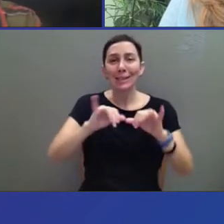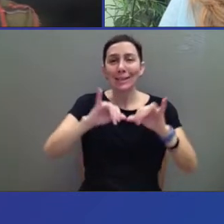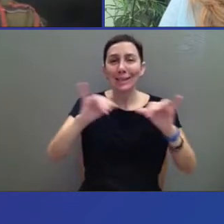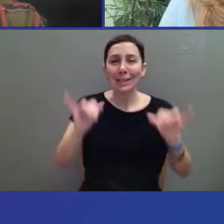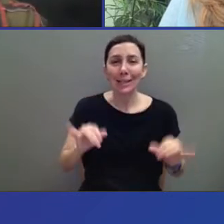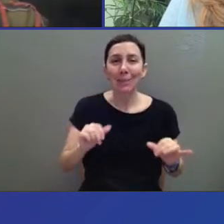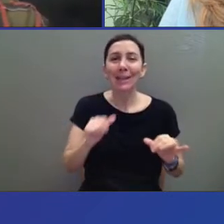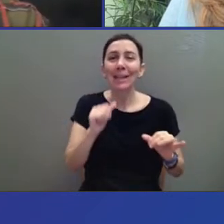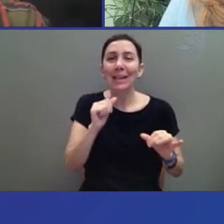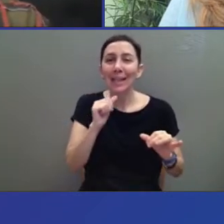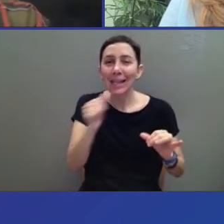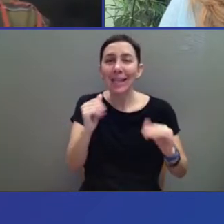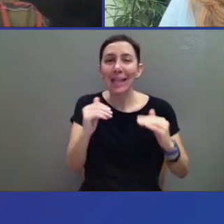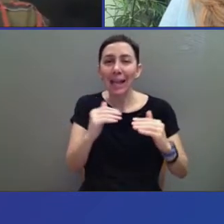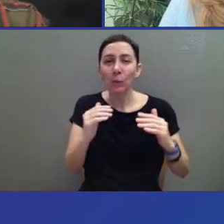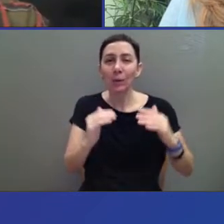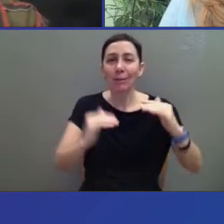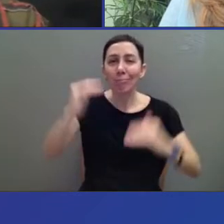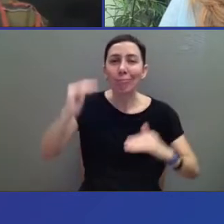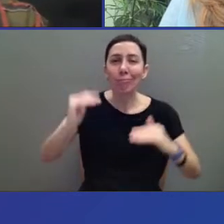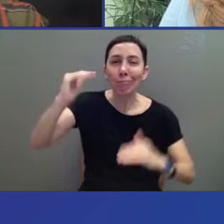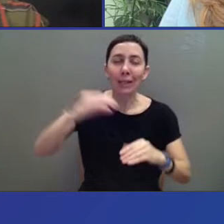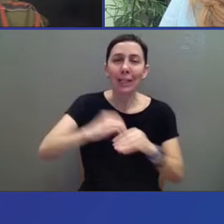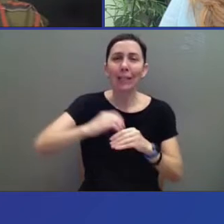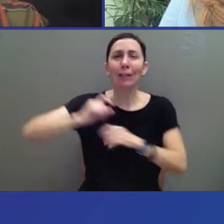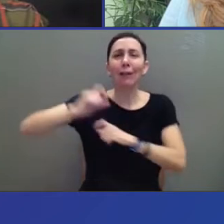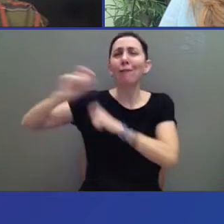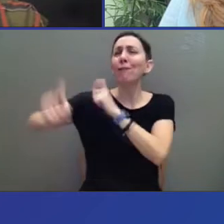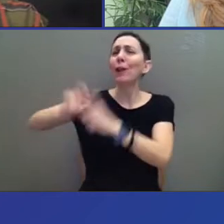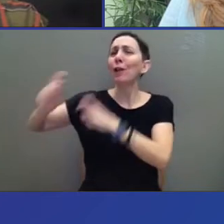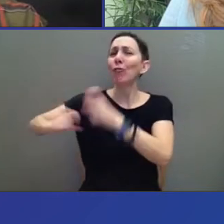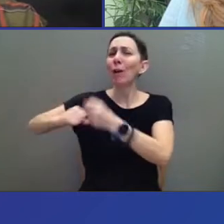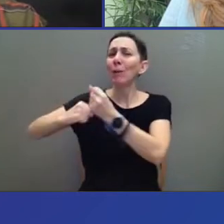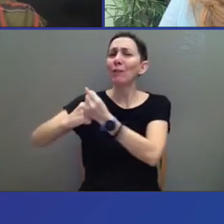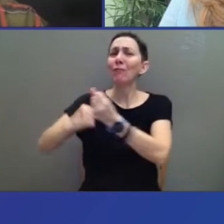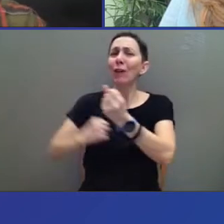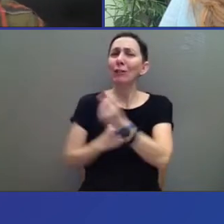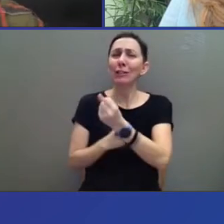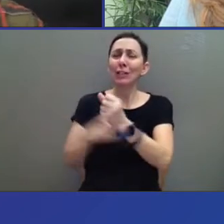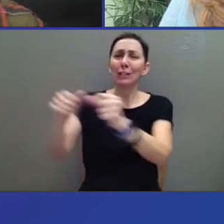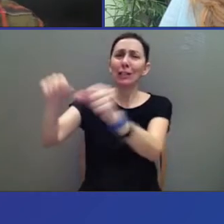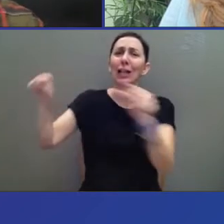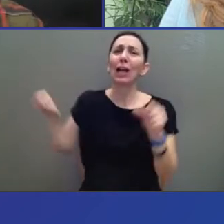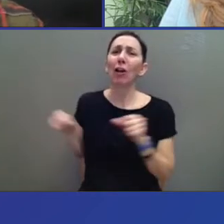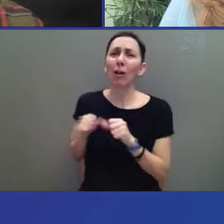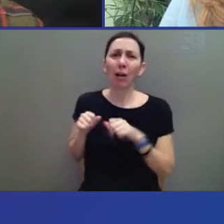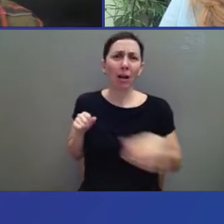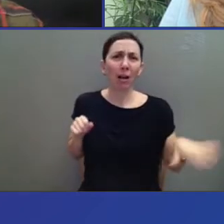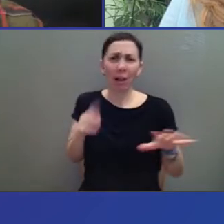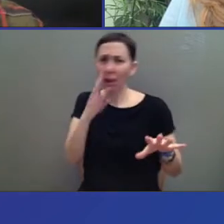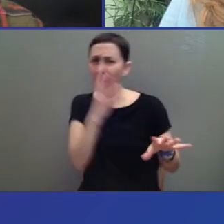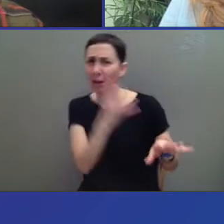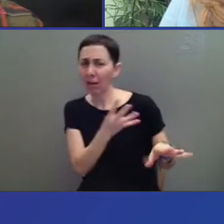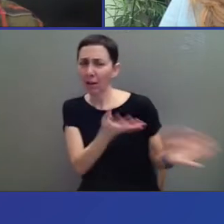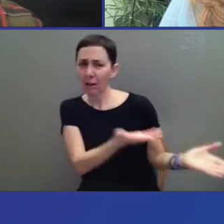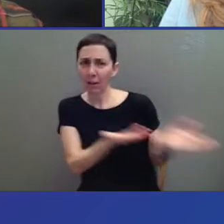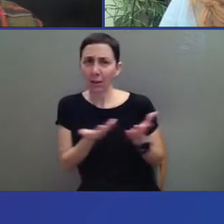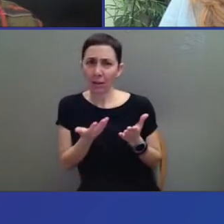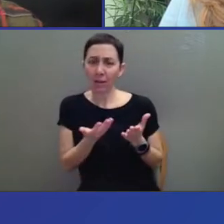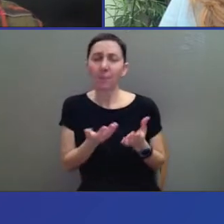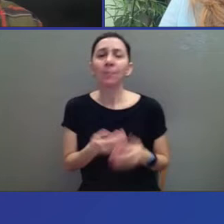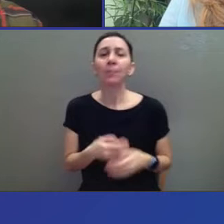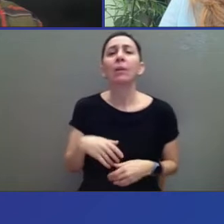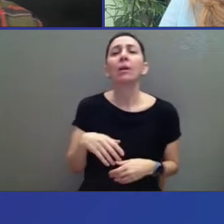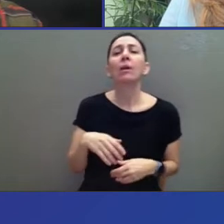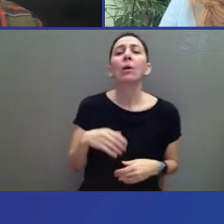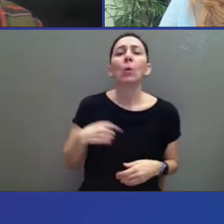inequities in the philanthropic foundation landscape. And coalition building is built into